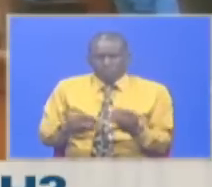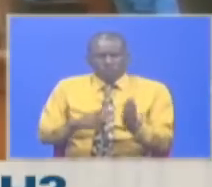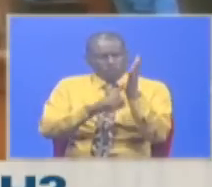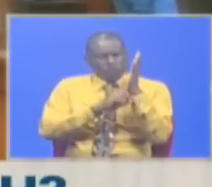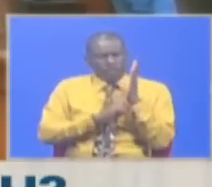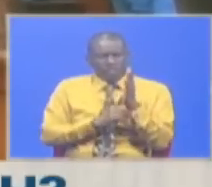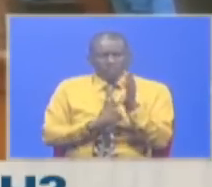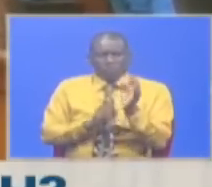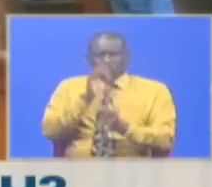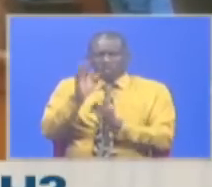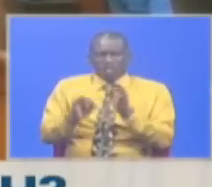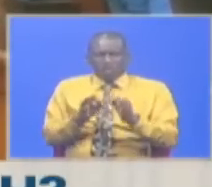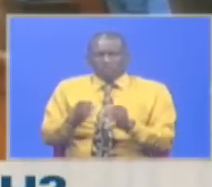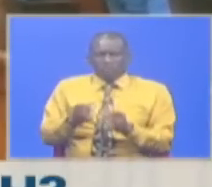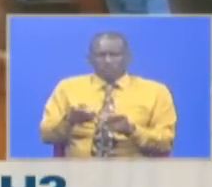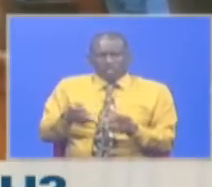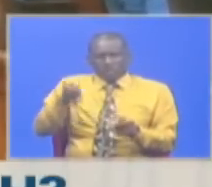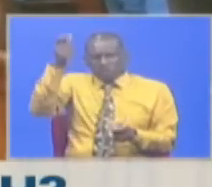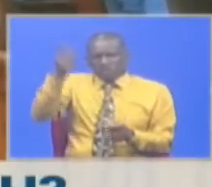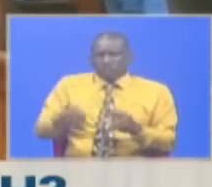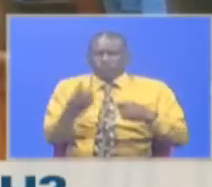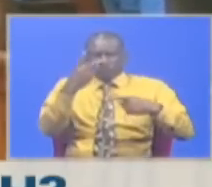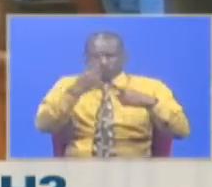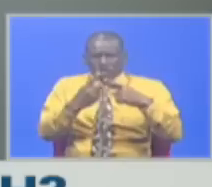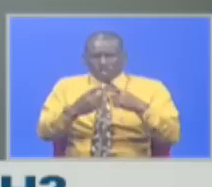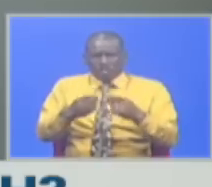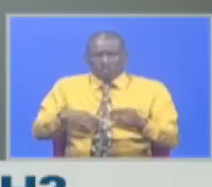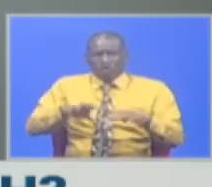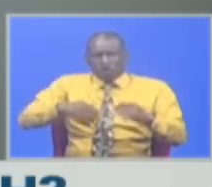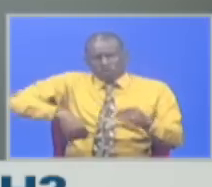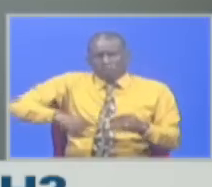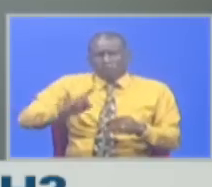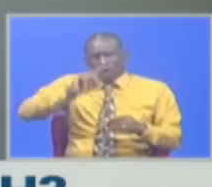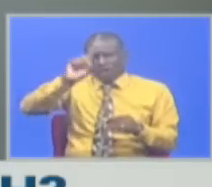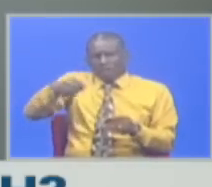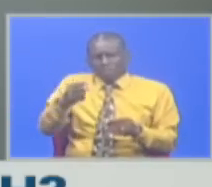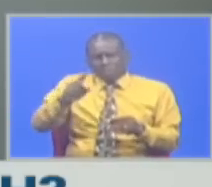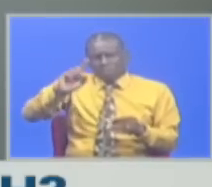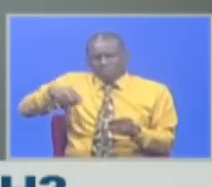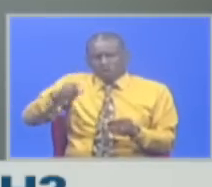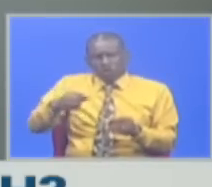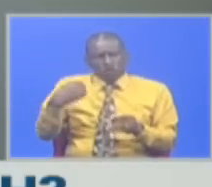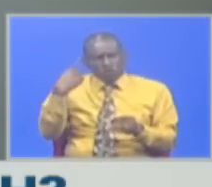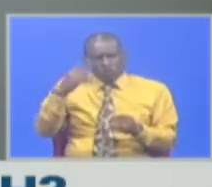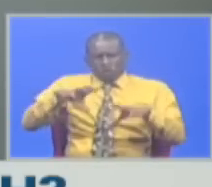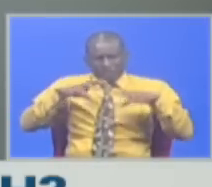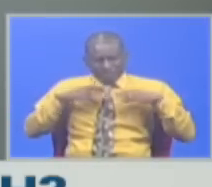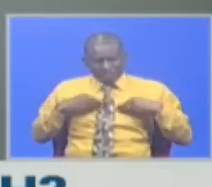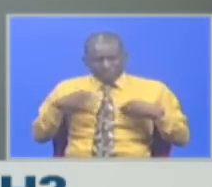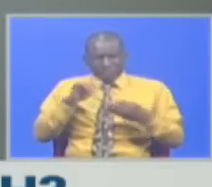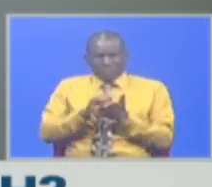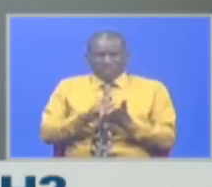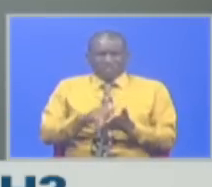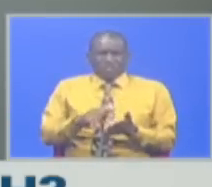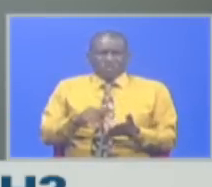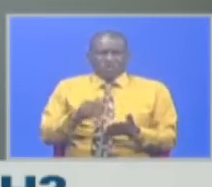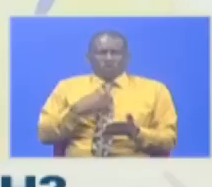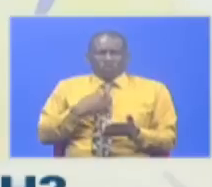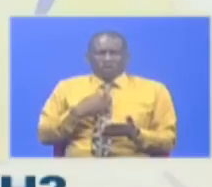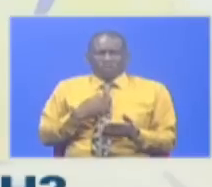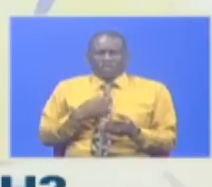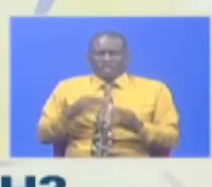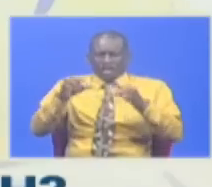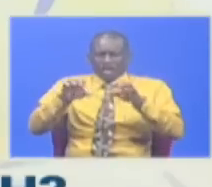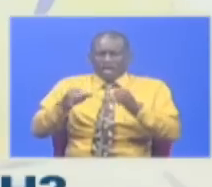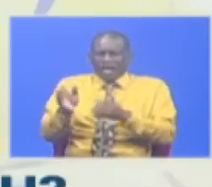if you were sentenced to 2 years in prison or a fine of 1 million in the alternative for admitting to being in possession of a python. You